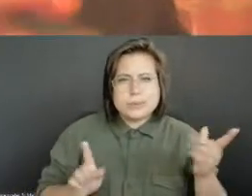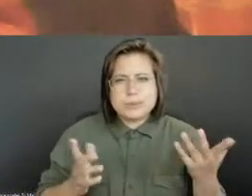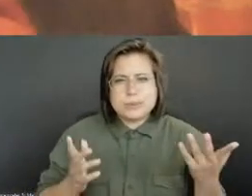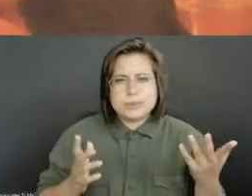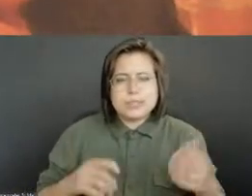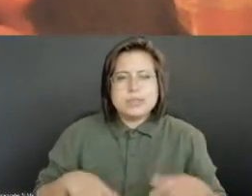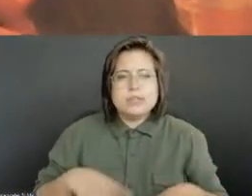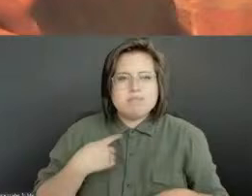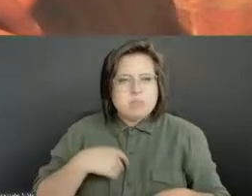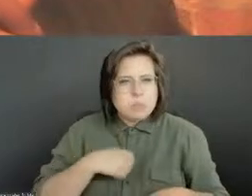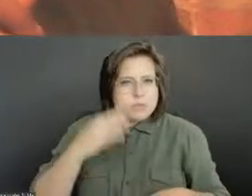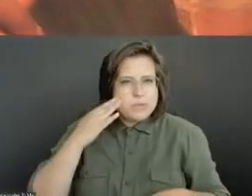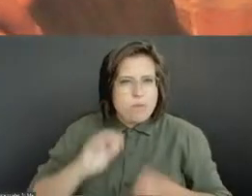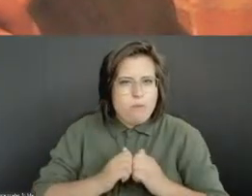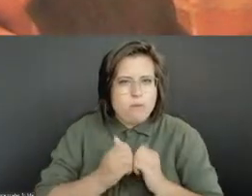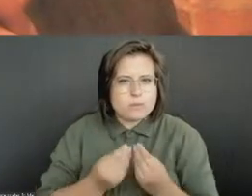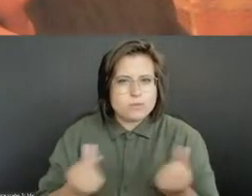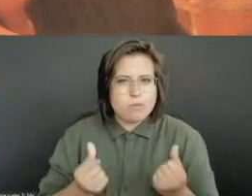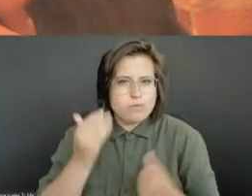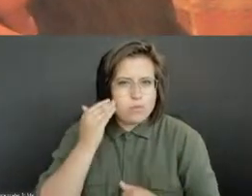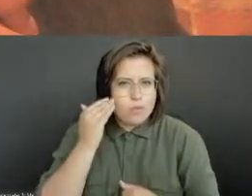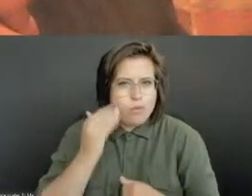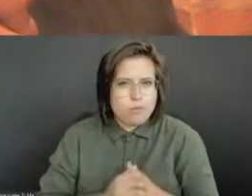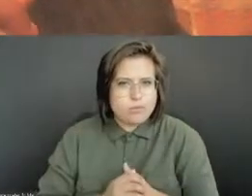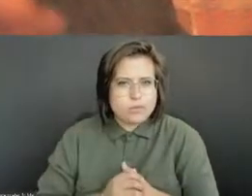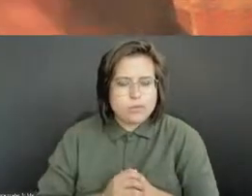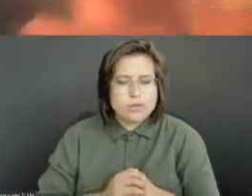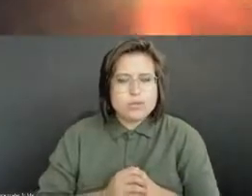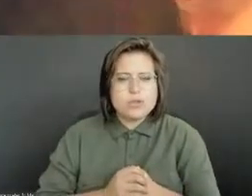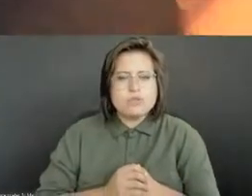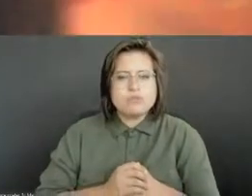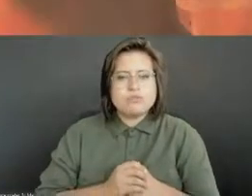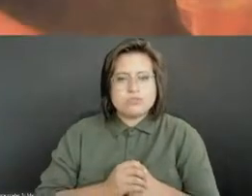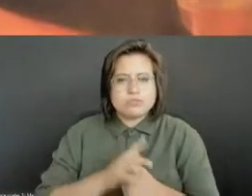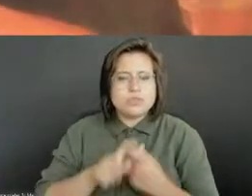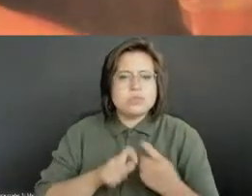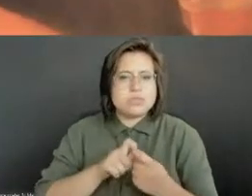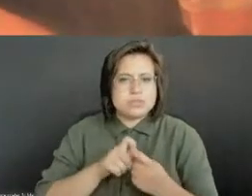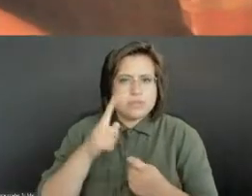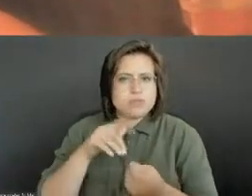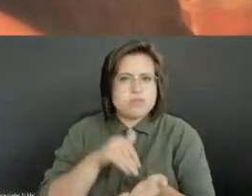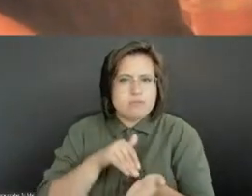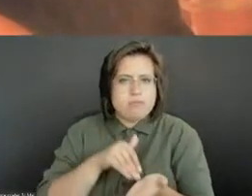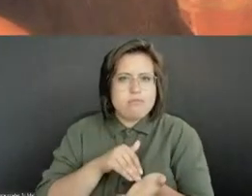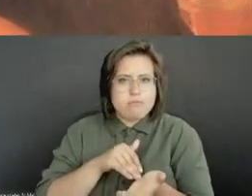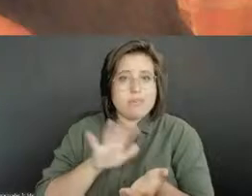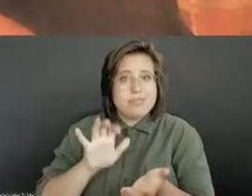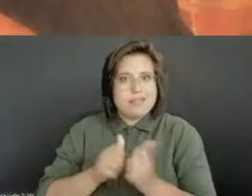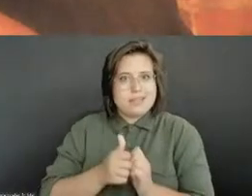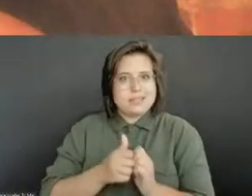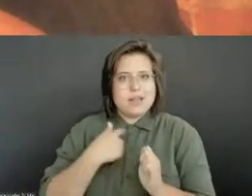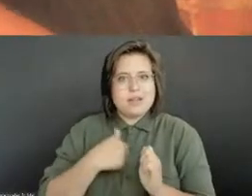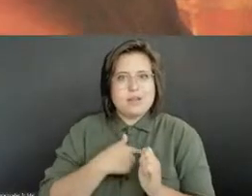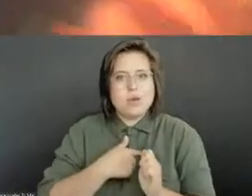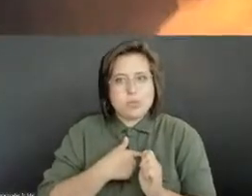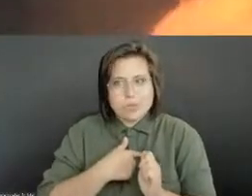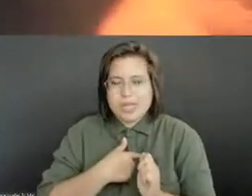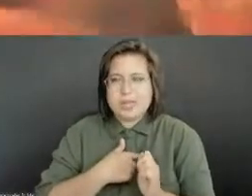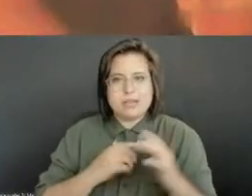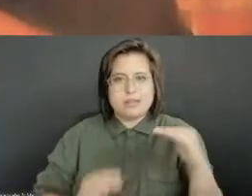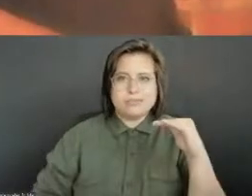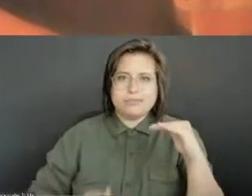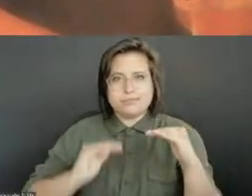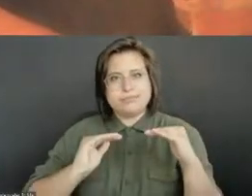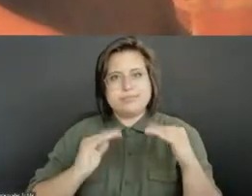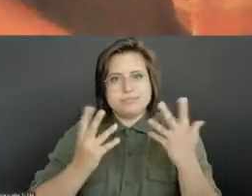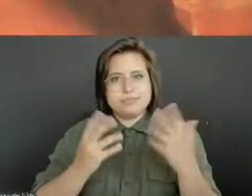need to do for doctors, and that's how we get rid of the disparities. It also